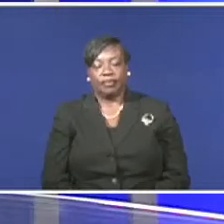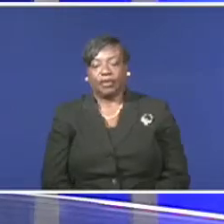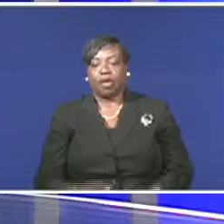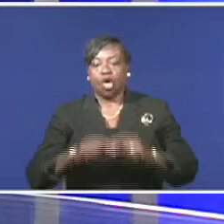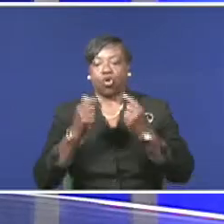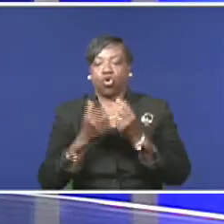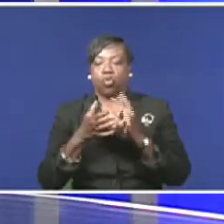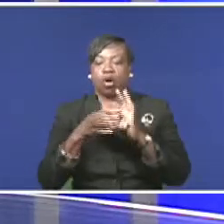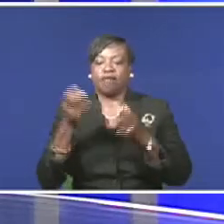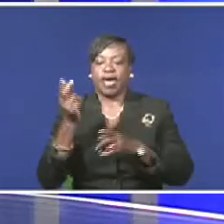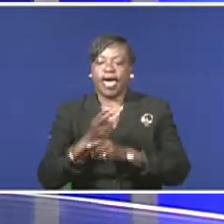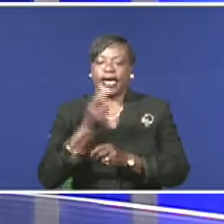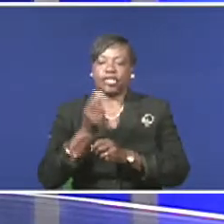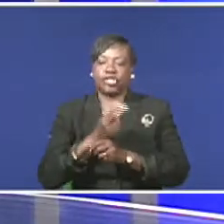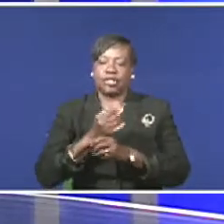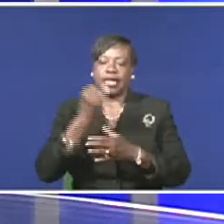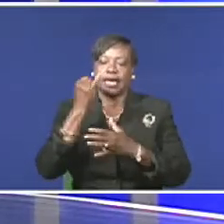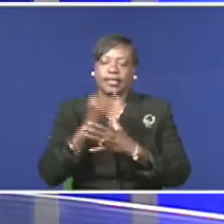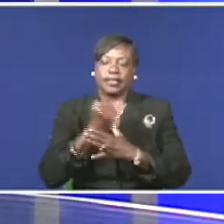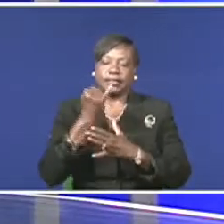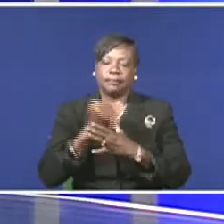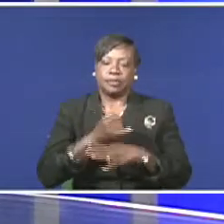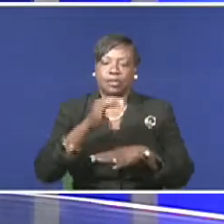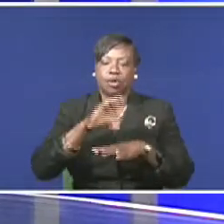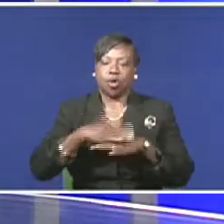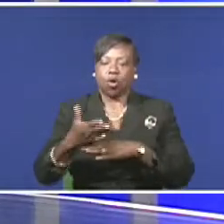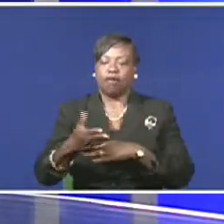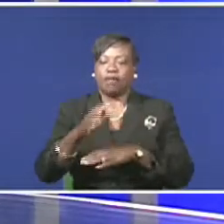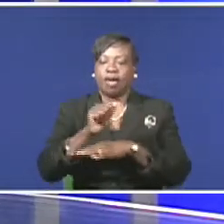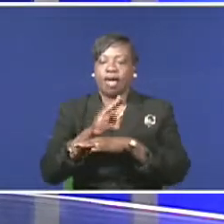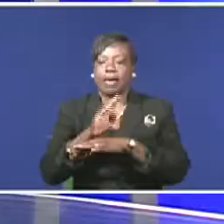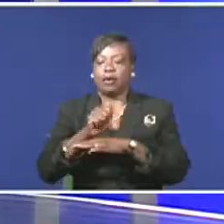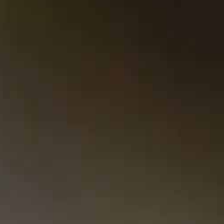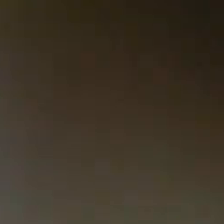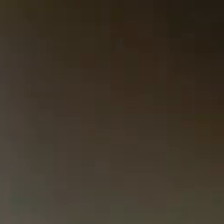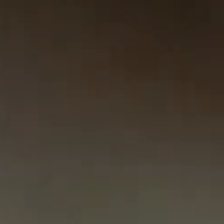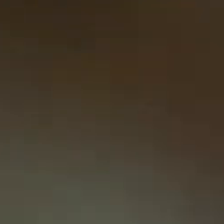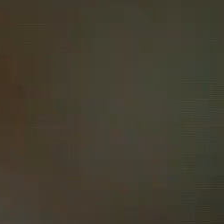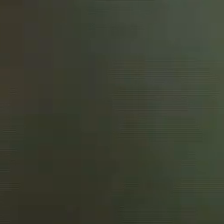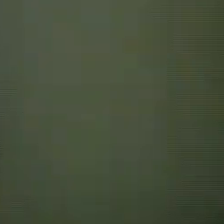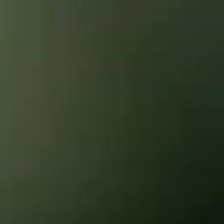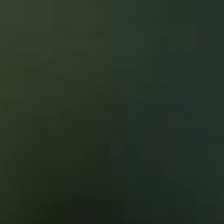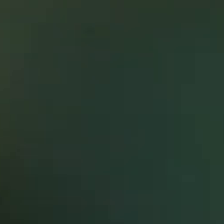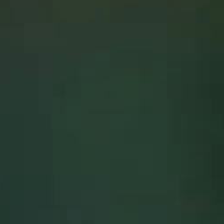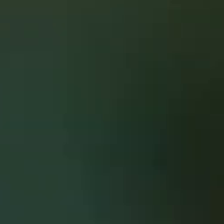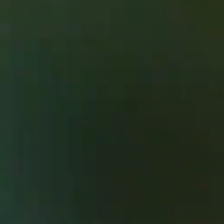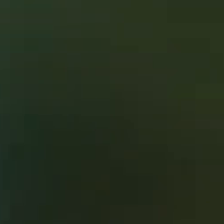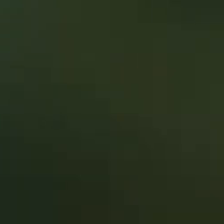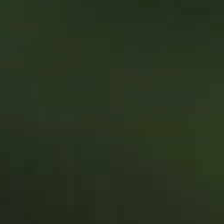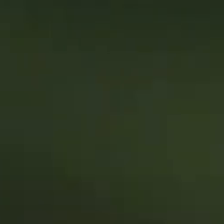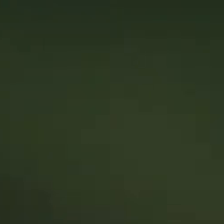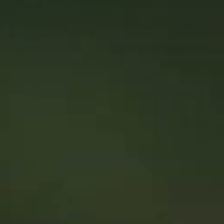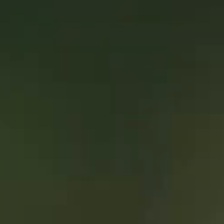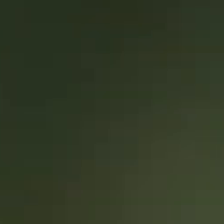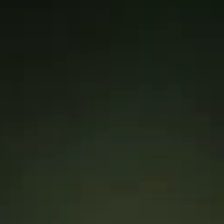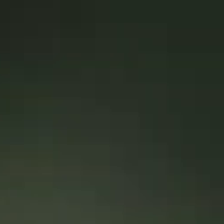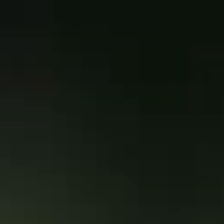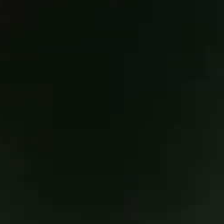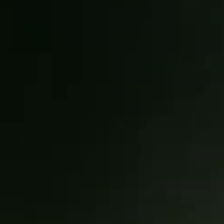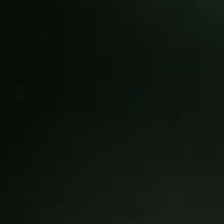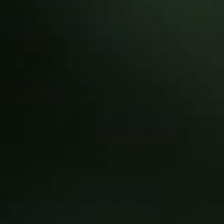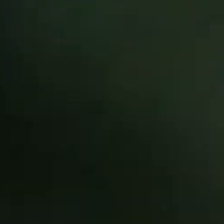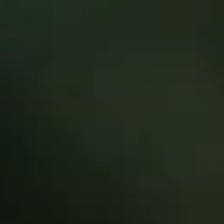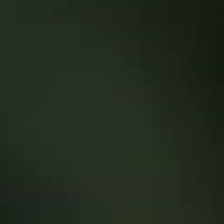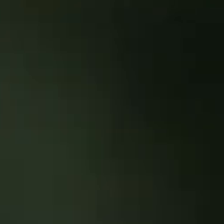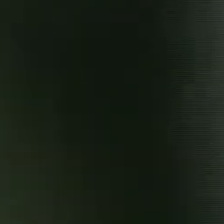A group of Haitians intercepted off Abaco were sent back home today. The 35 migrants were apprehended following a joint operation